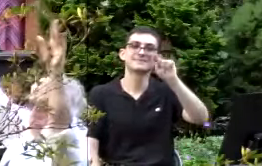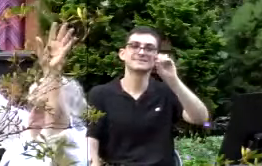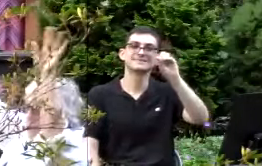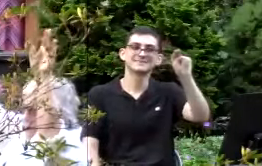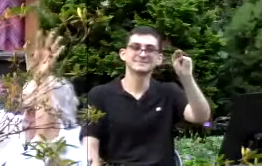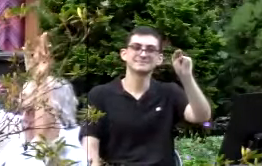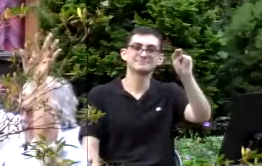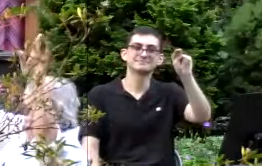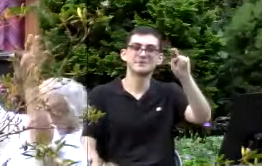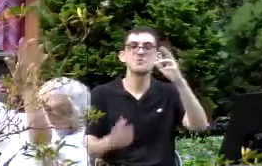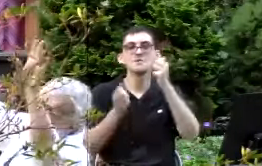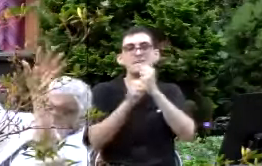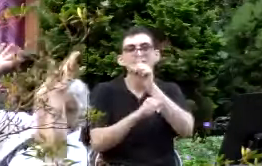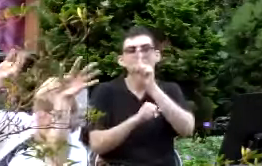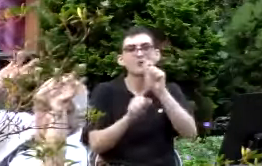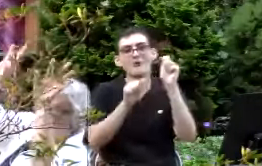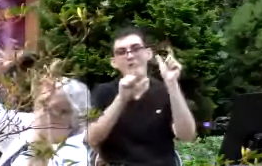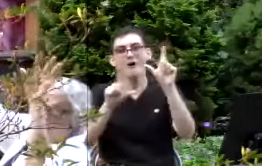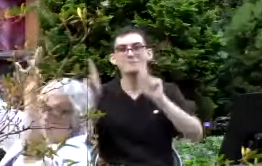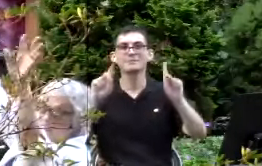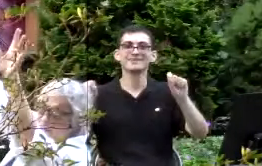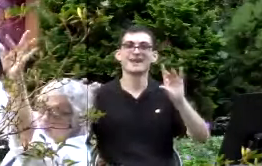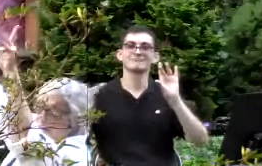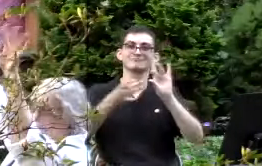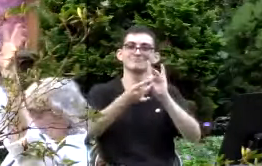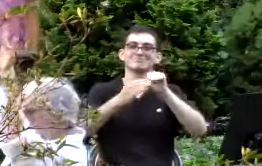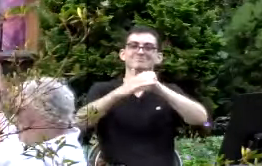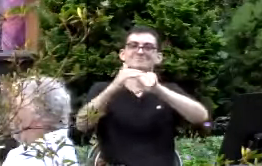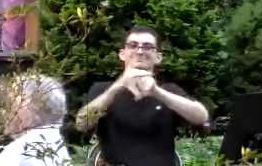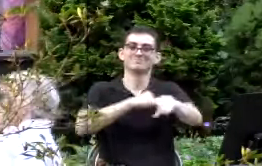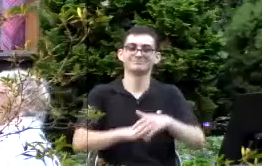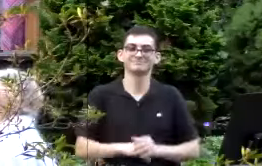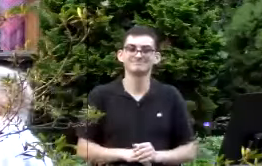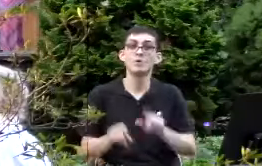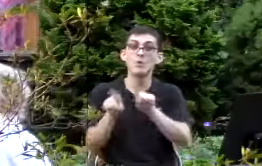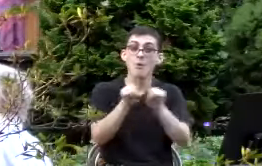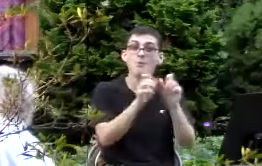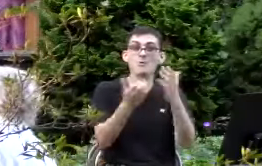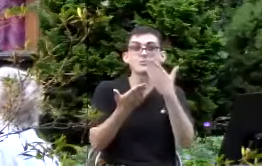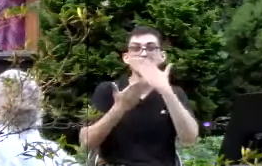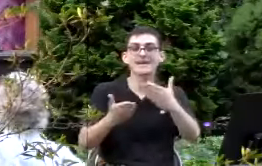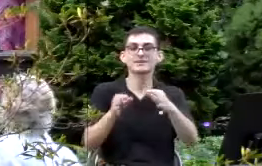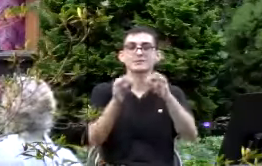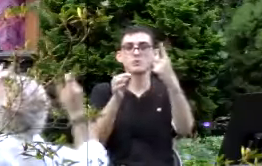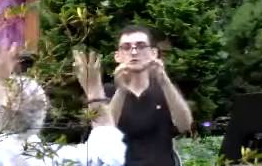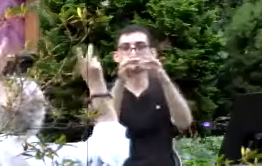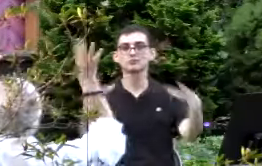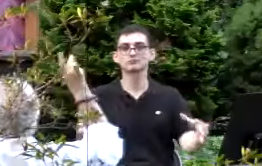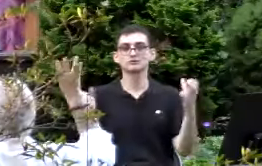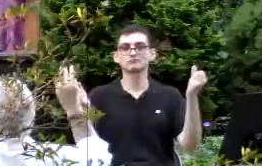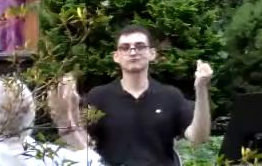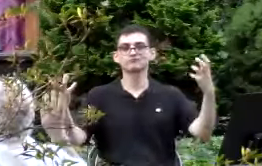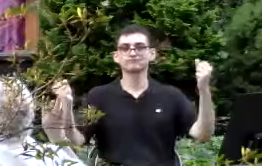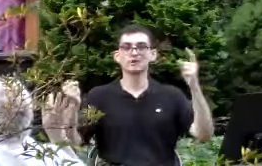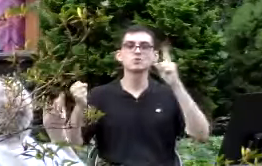them accessible to those who are not with us in person. This evening, we want to thank Harris, who's joining us as our interpreter, who also makes